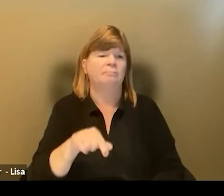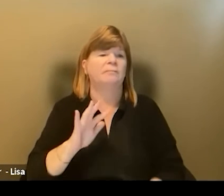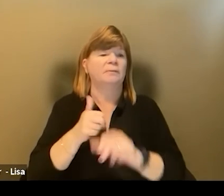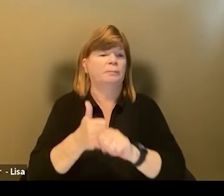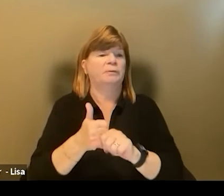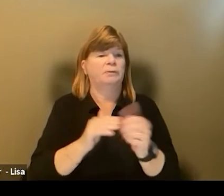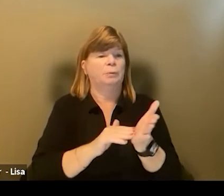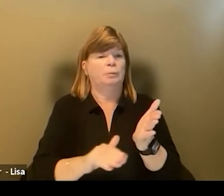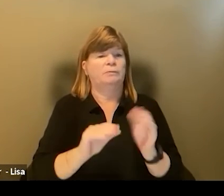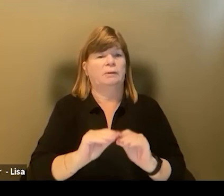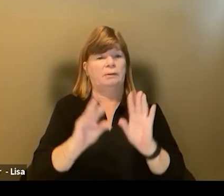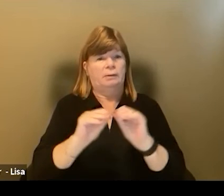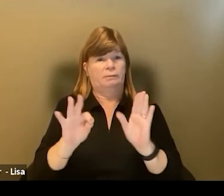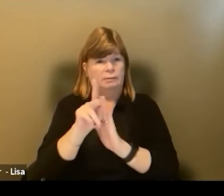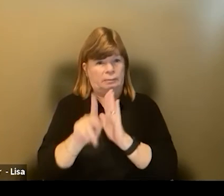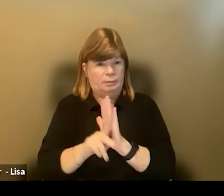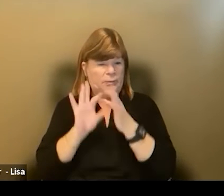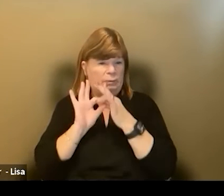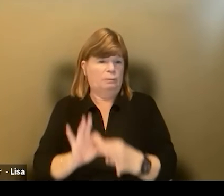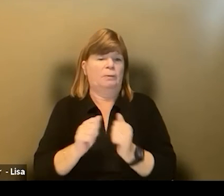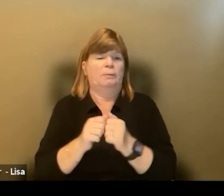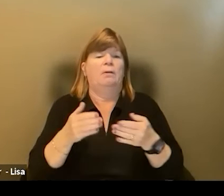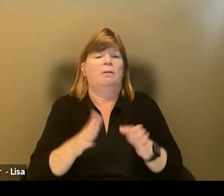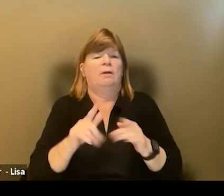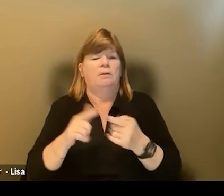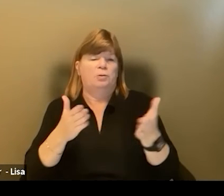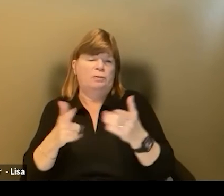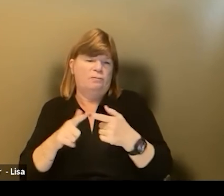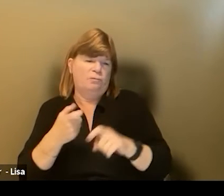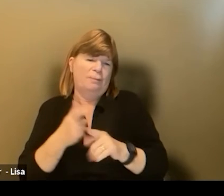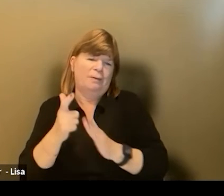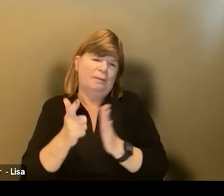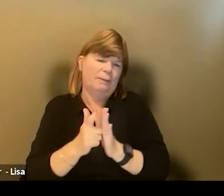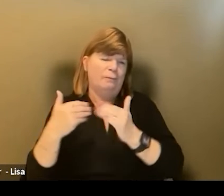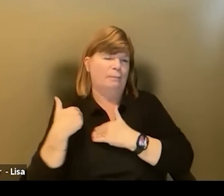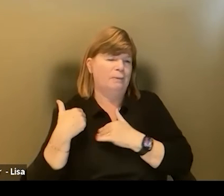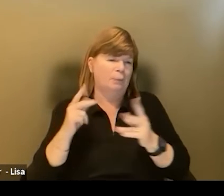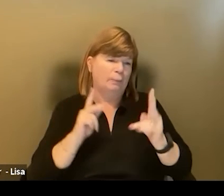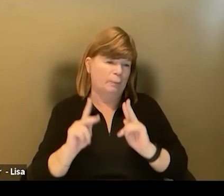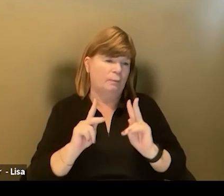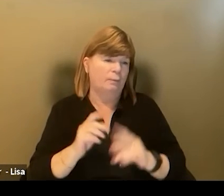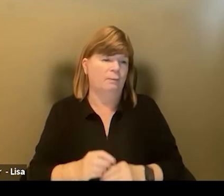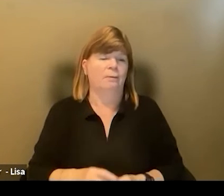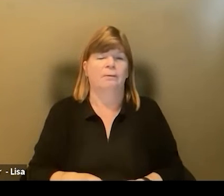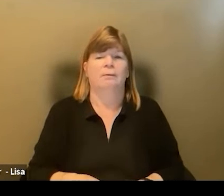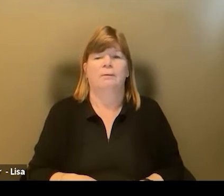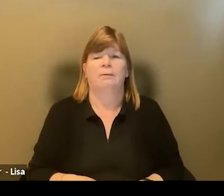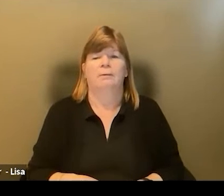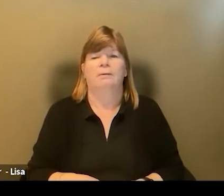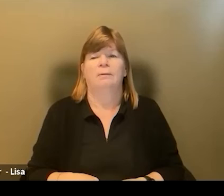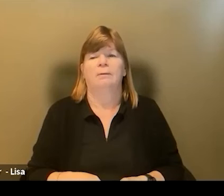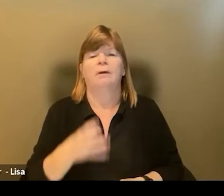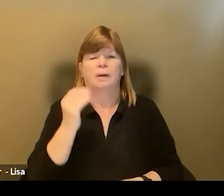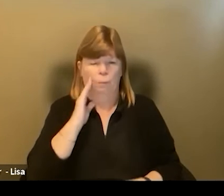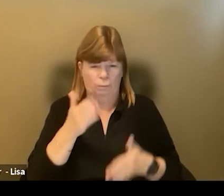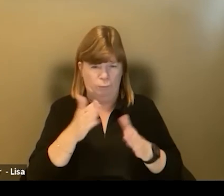draft clarifies the policies surrounding the allowance of services provided by legally responsible individuals, and it